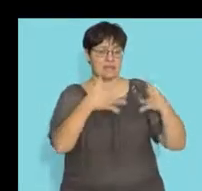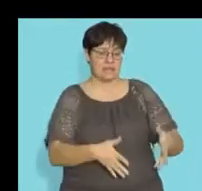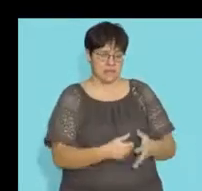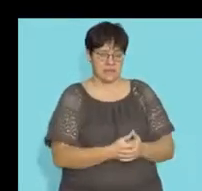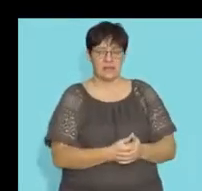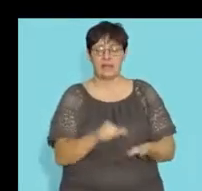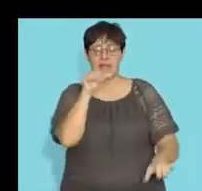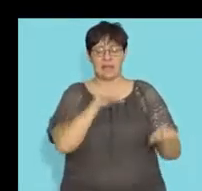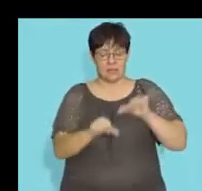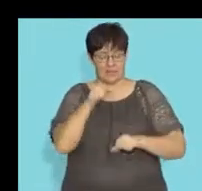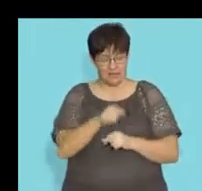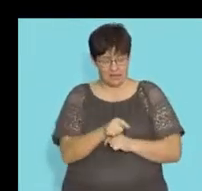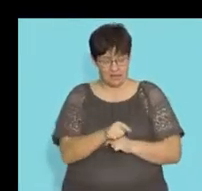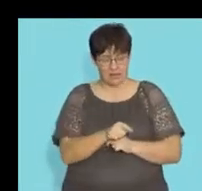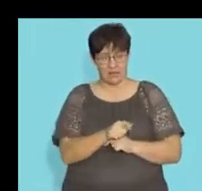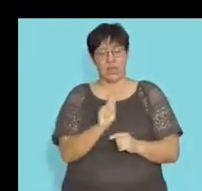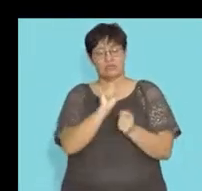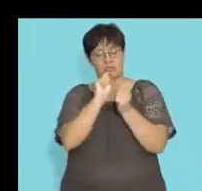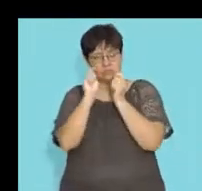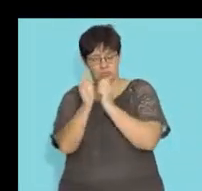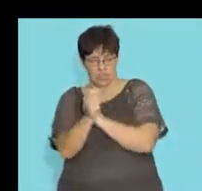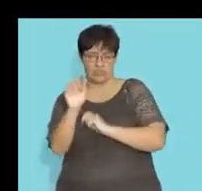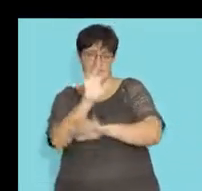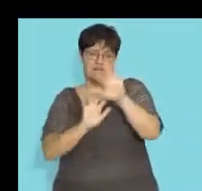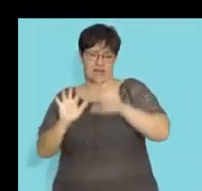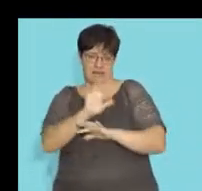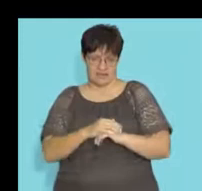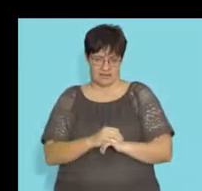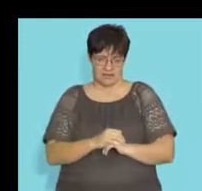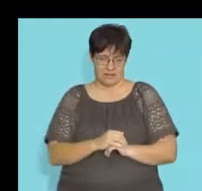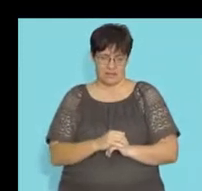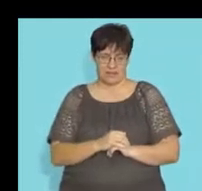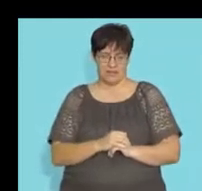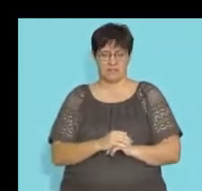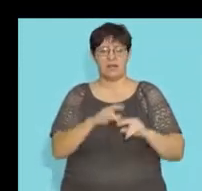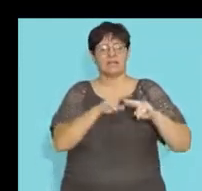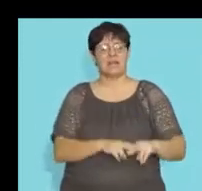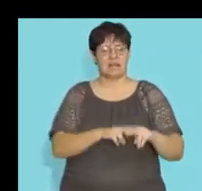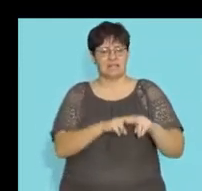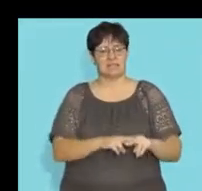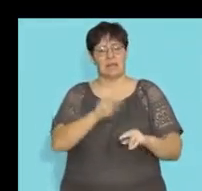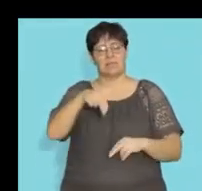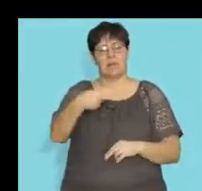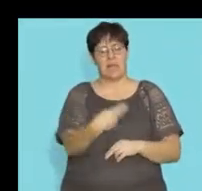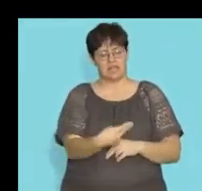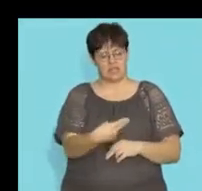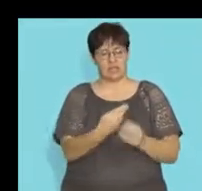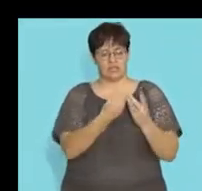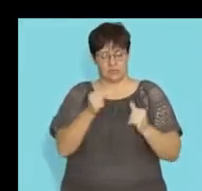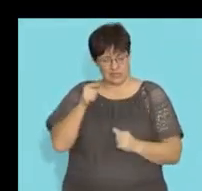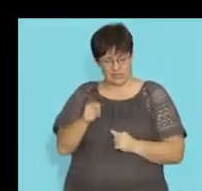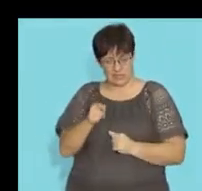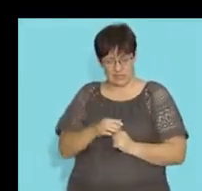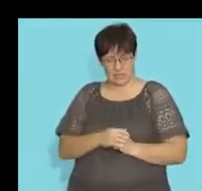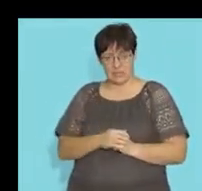an indicator is a chemical that changes a color, its color, depending on the pH of